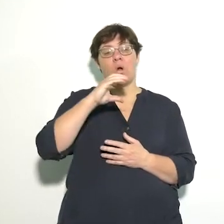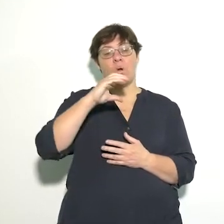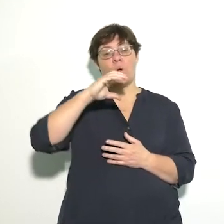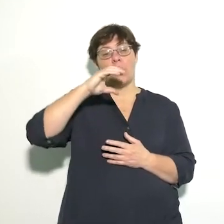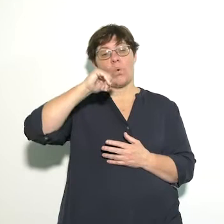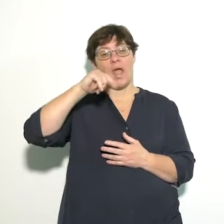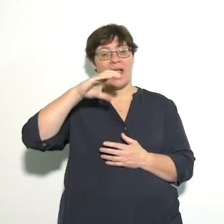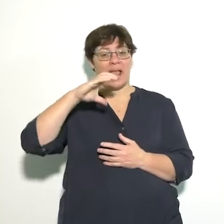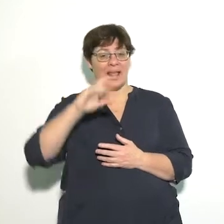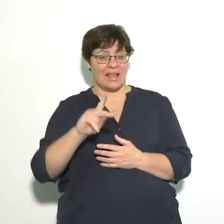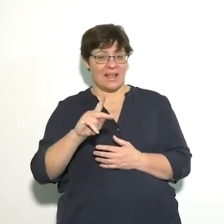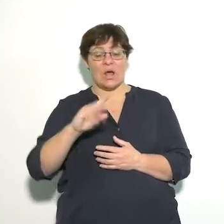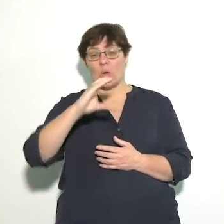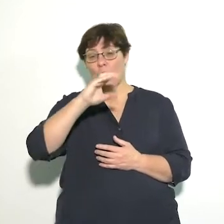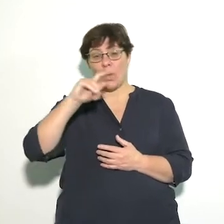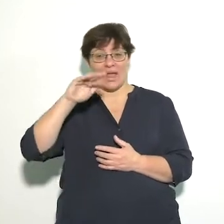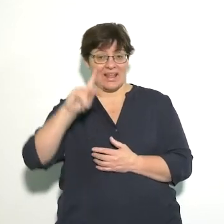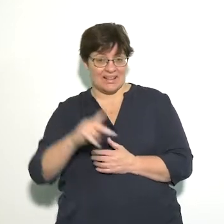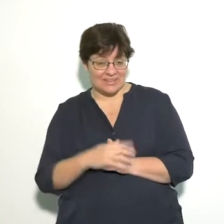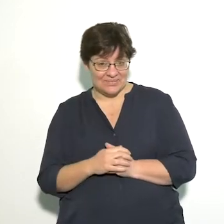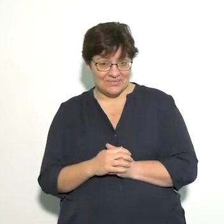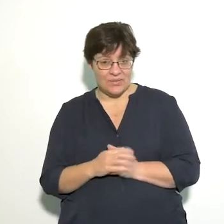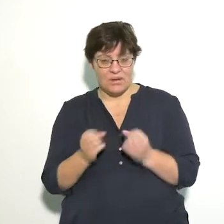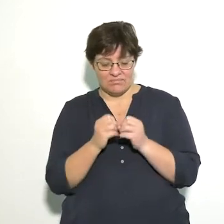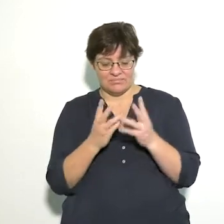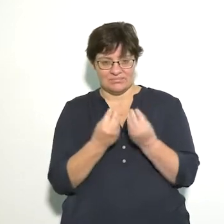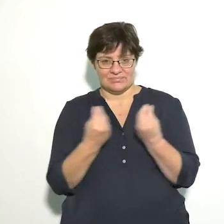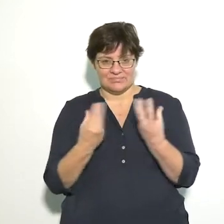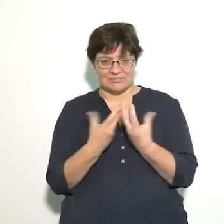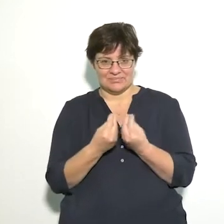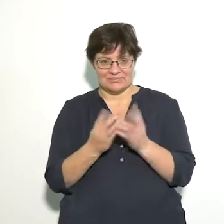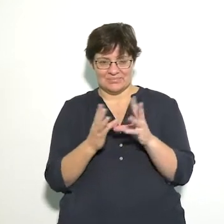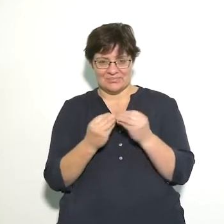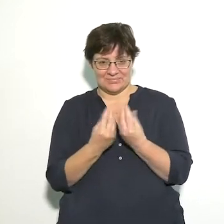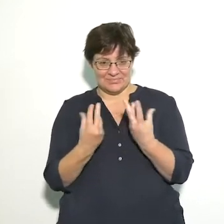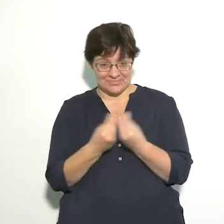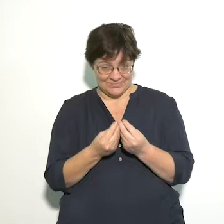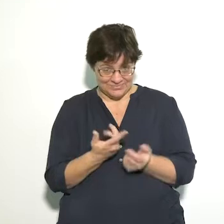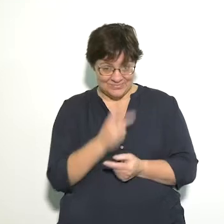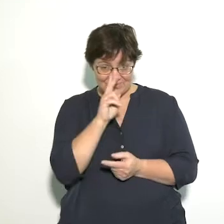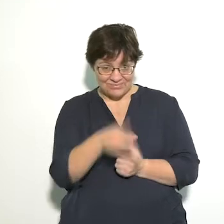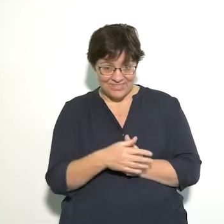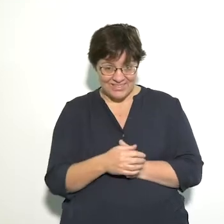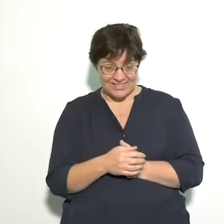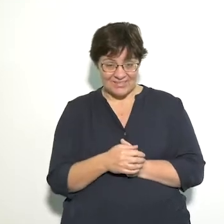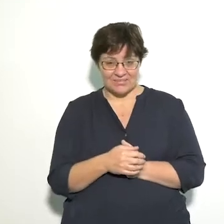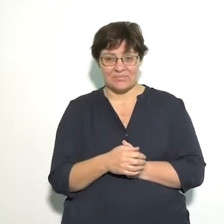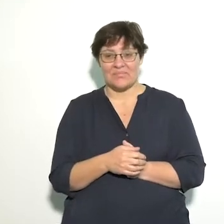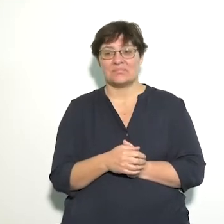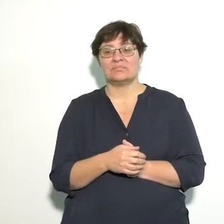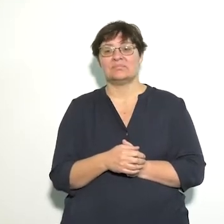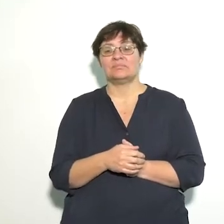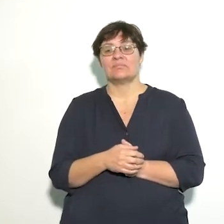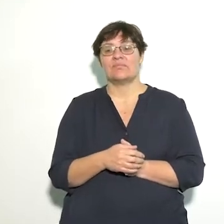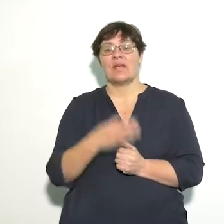there? And we open it up and we play. All right, let's start. First thing that we want to do is we want to